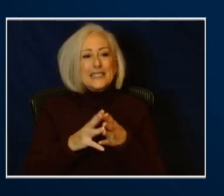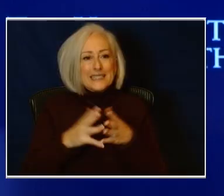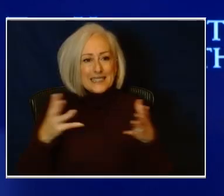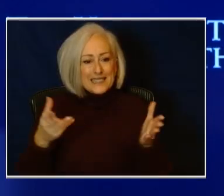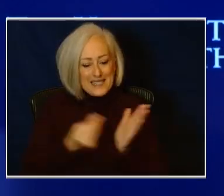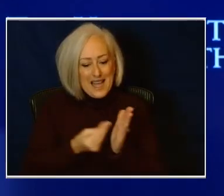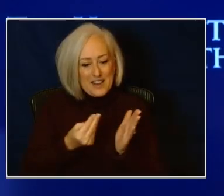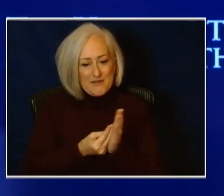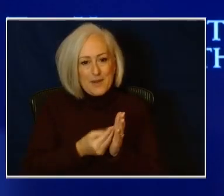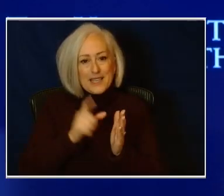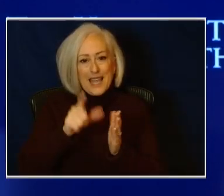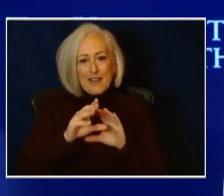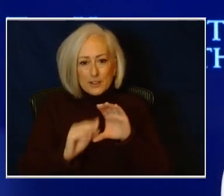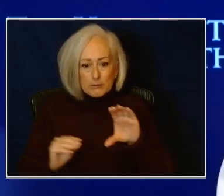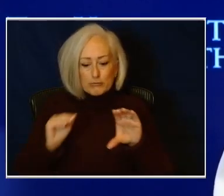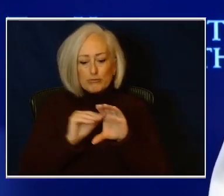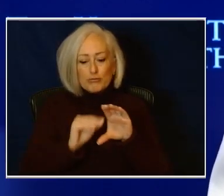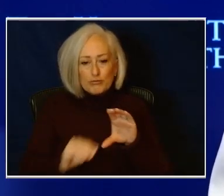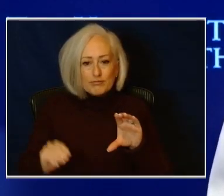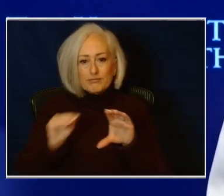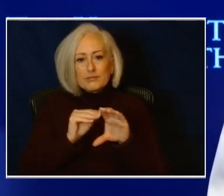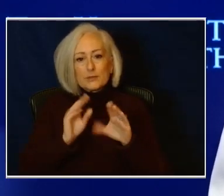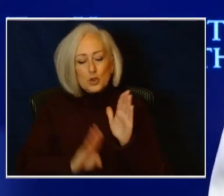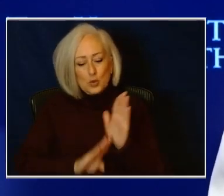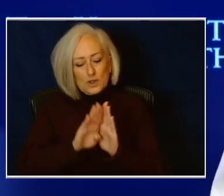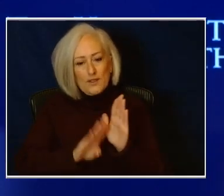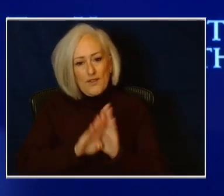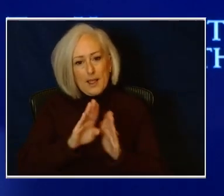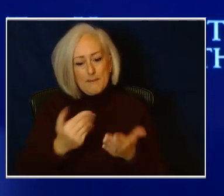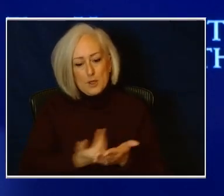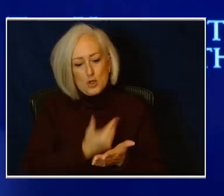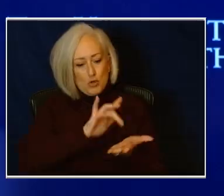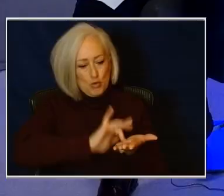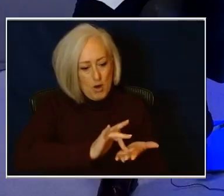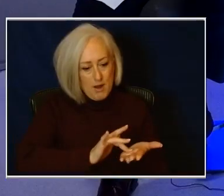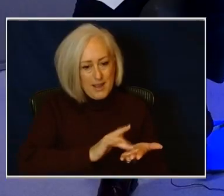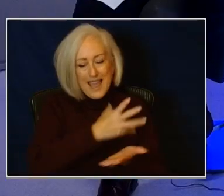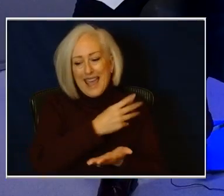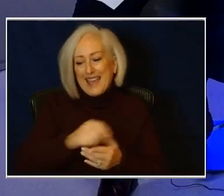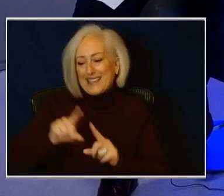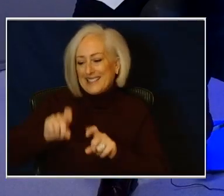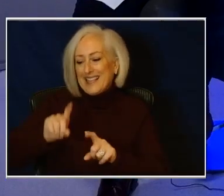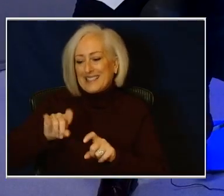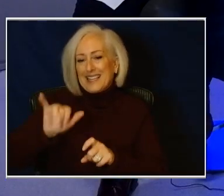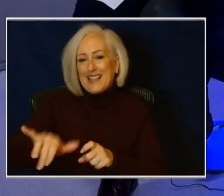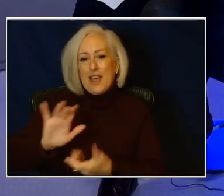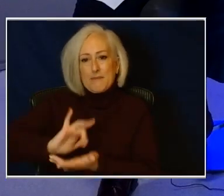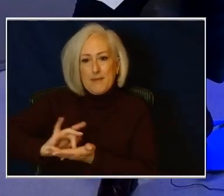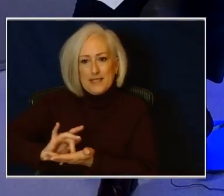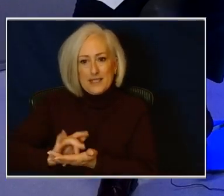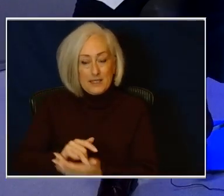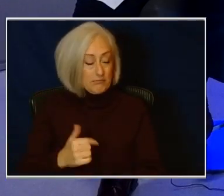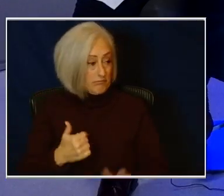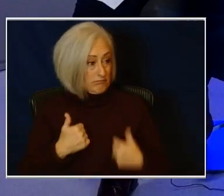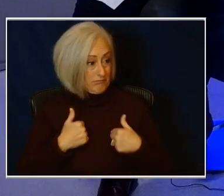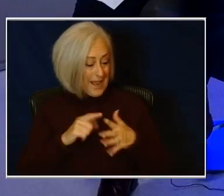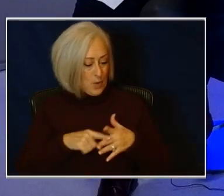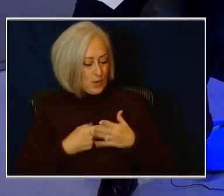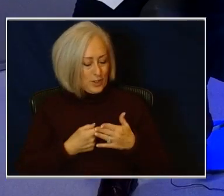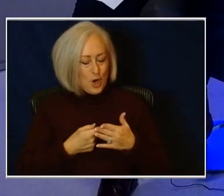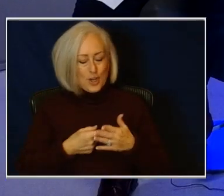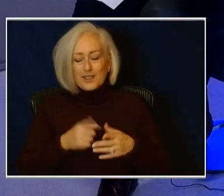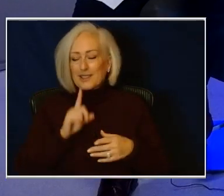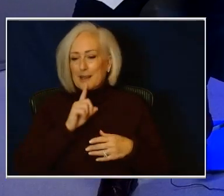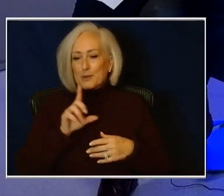into new drug development and new drug testing, Ron. Well, I will start, and I'm sure Dr. Jensen has a response